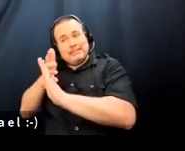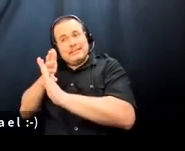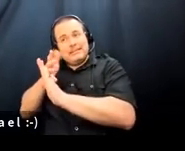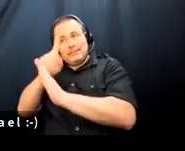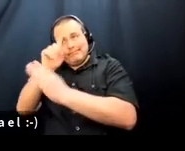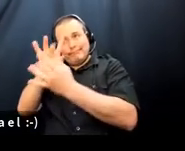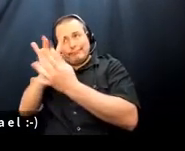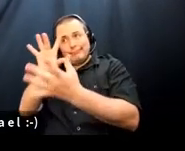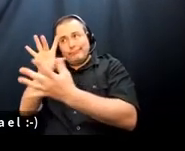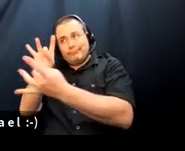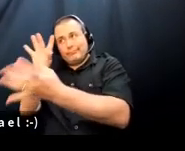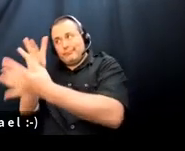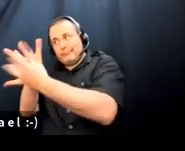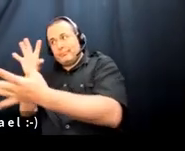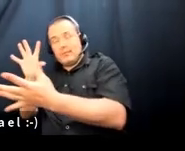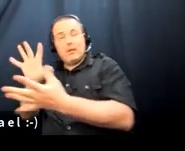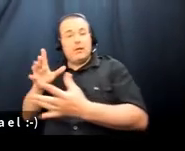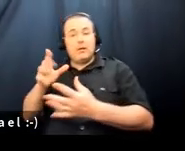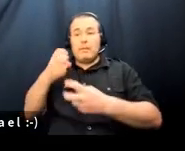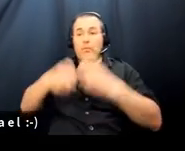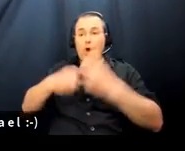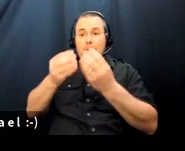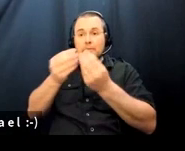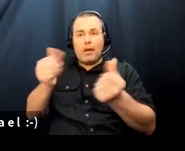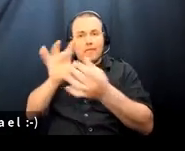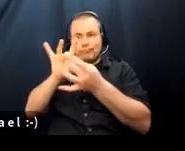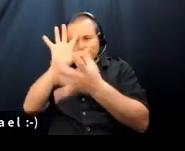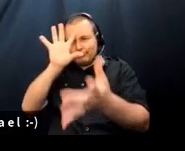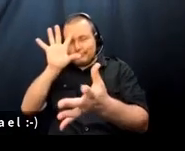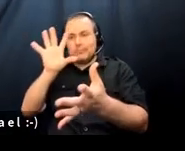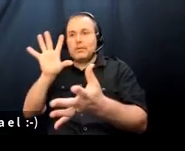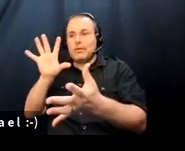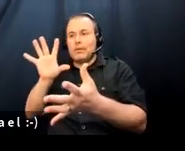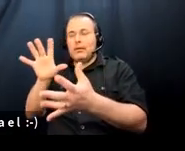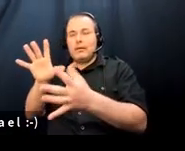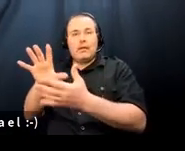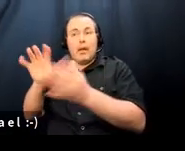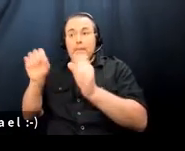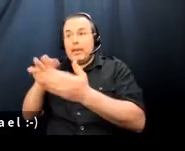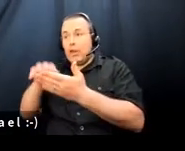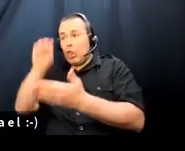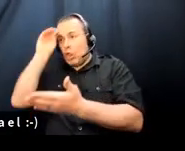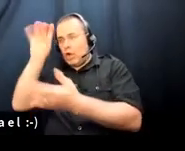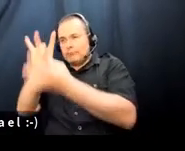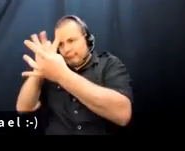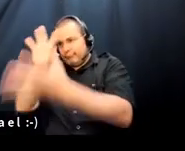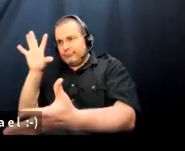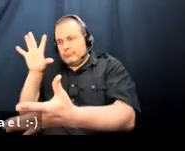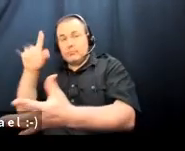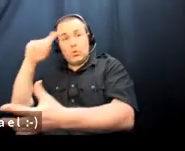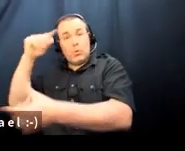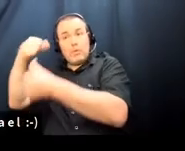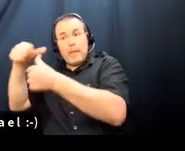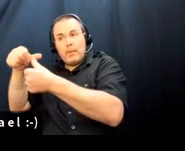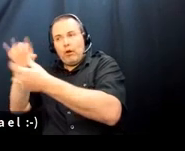ability to learn. Then we lose our ability to remember, which is usually where people pick up that there's a problem. Then we lose